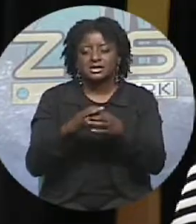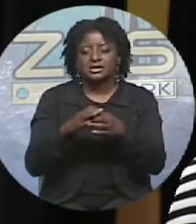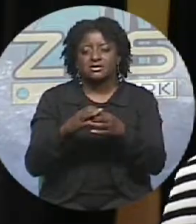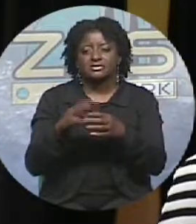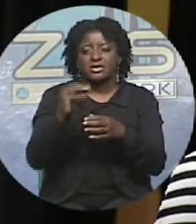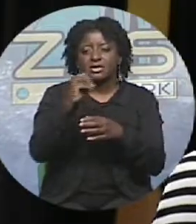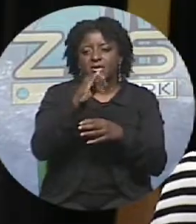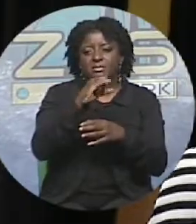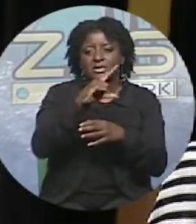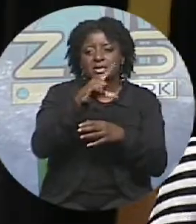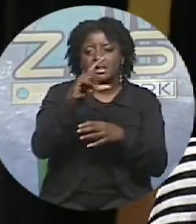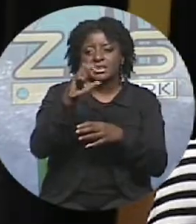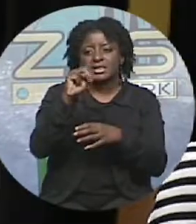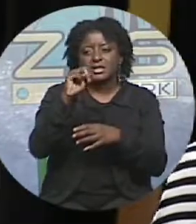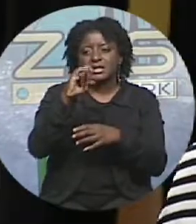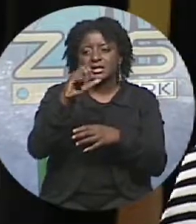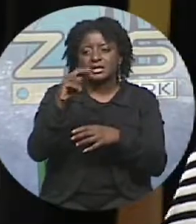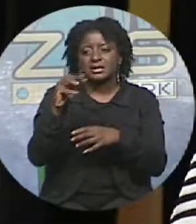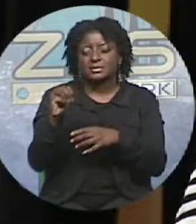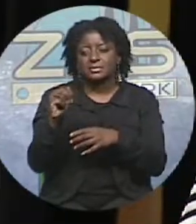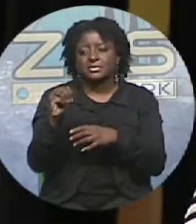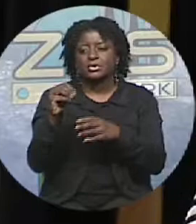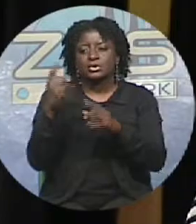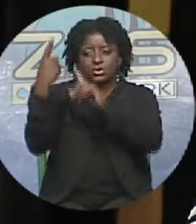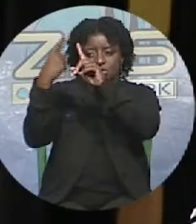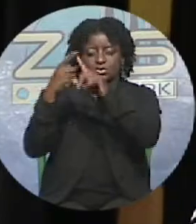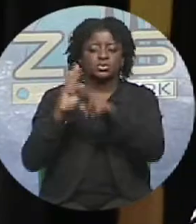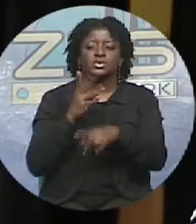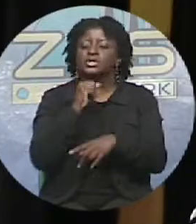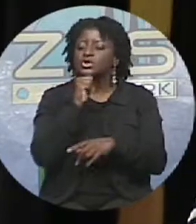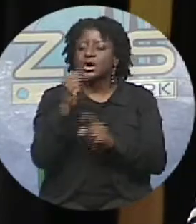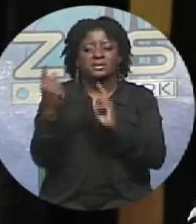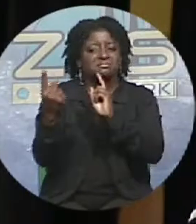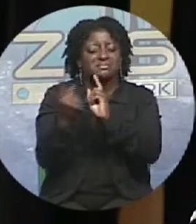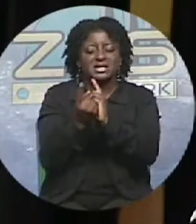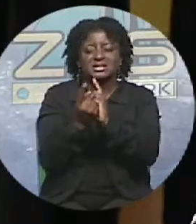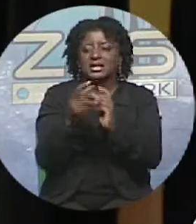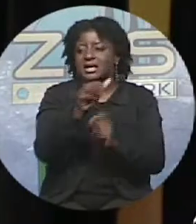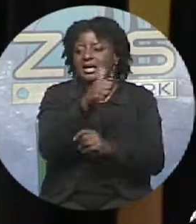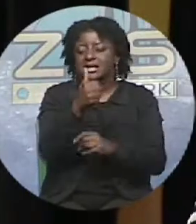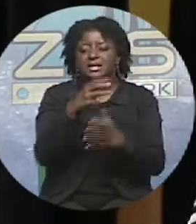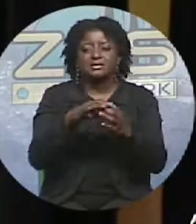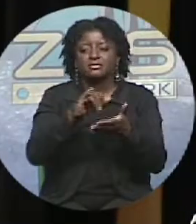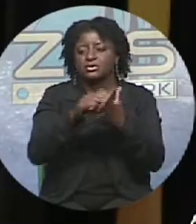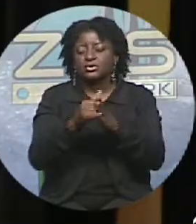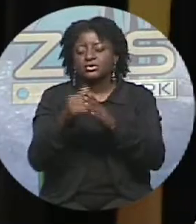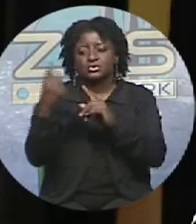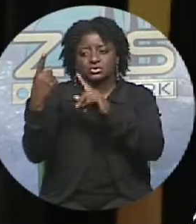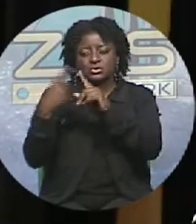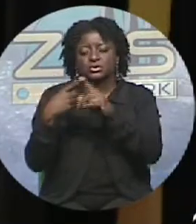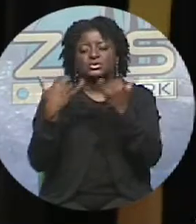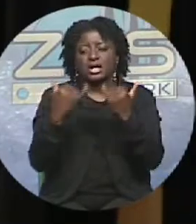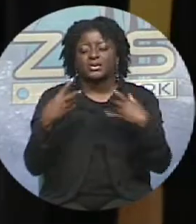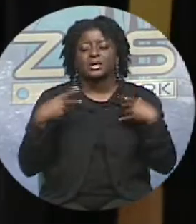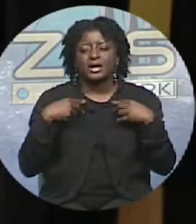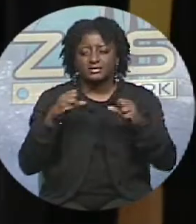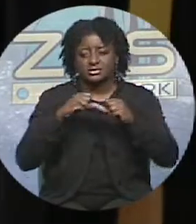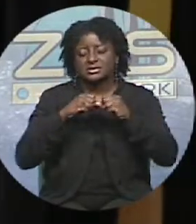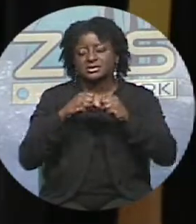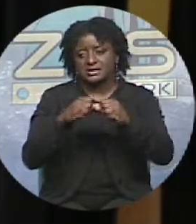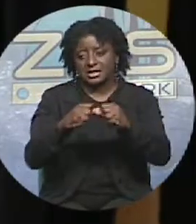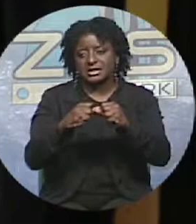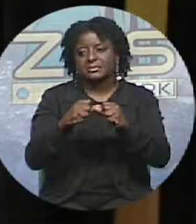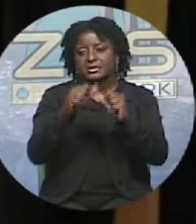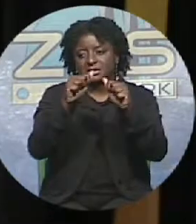so we are hoping that now with the new sustainable goals, we would at least meet some of those goals over the next 15